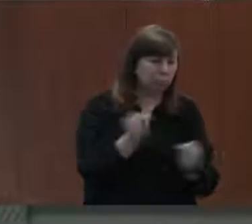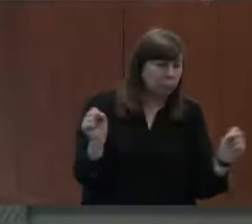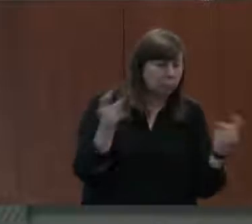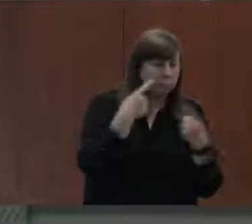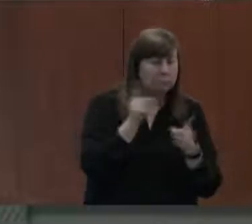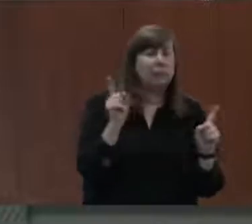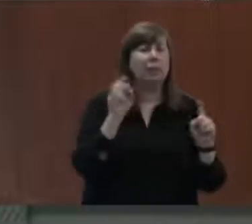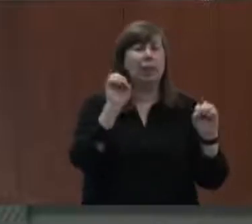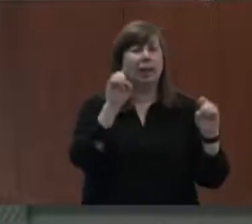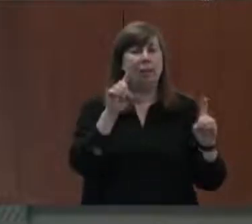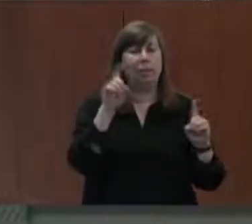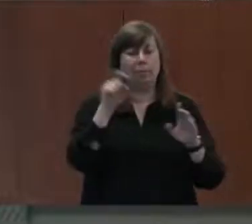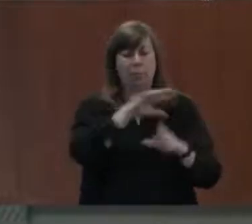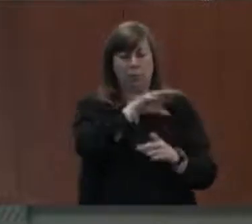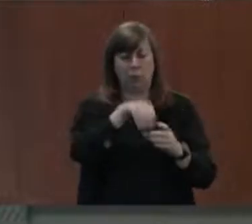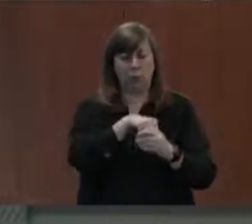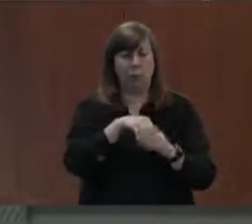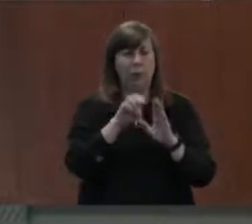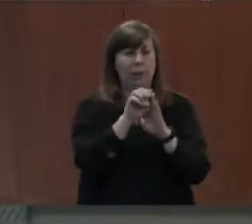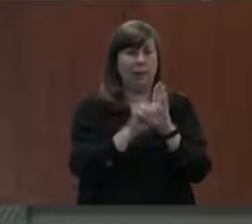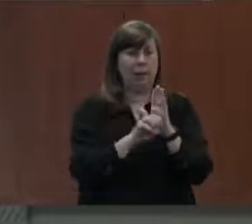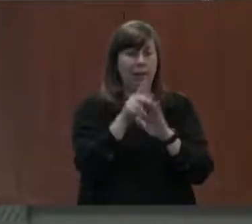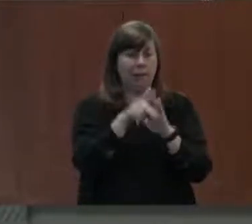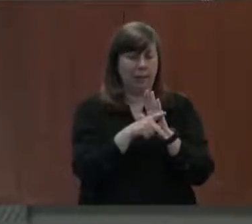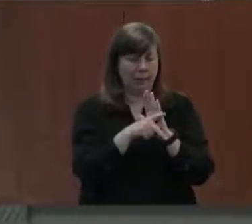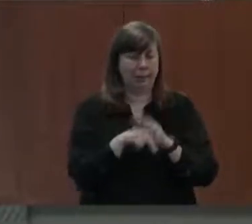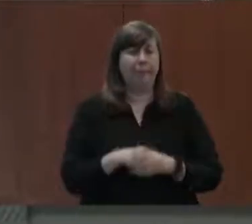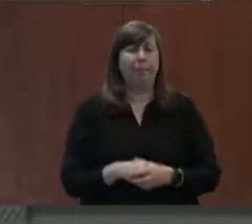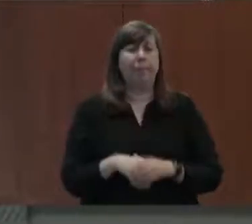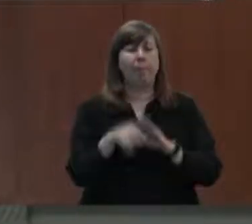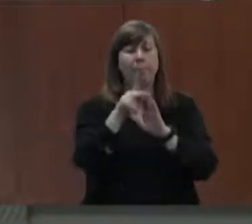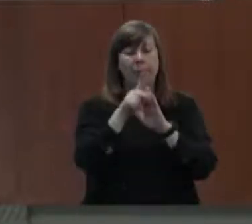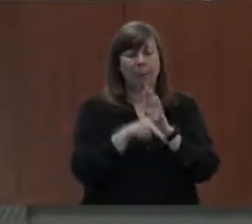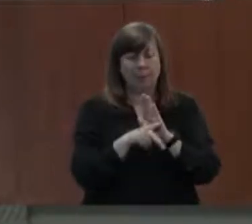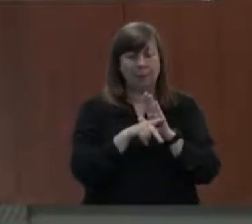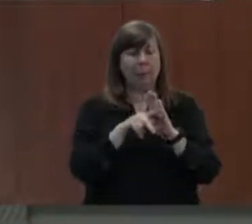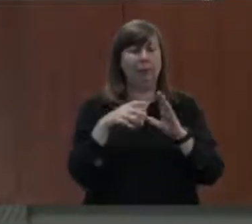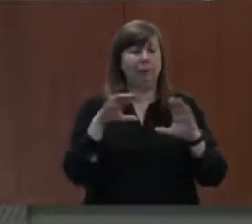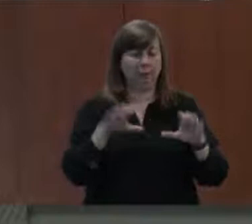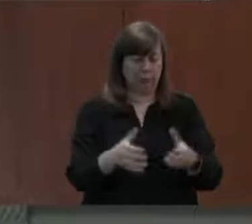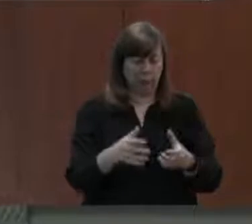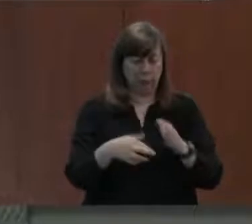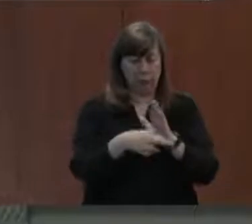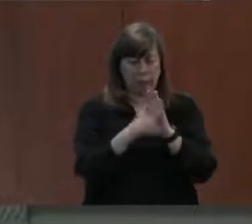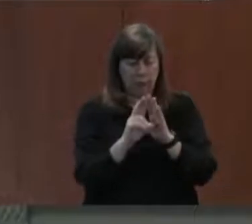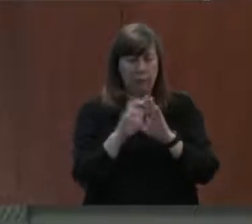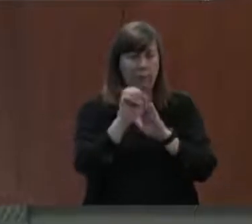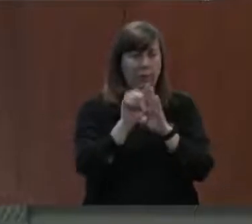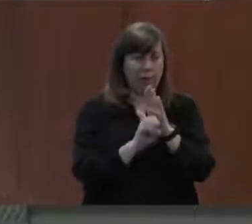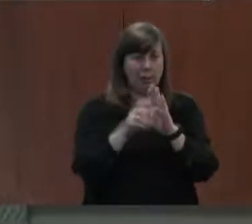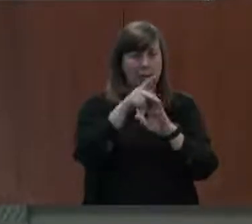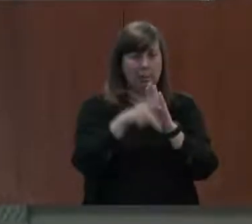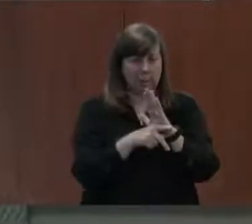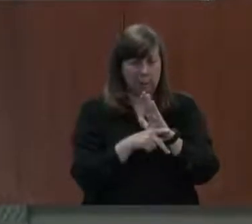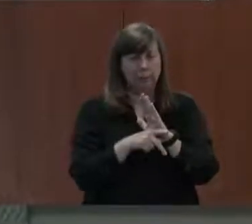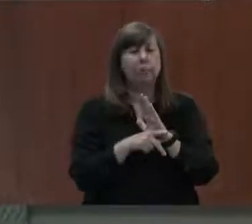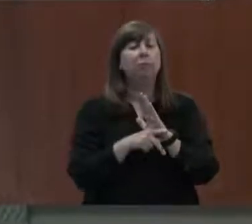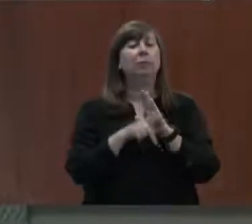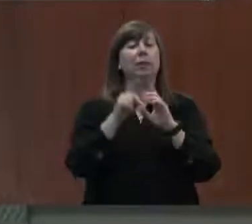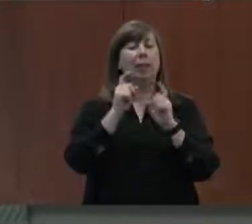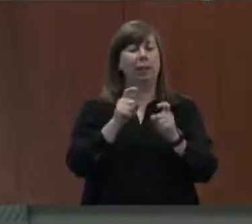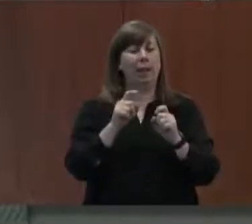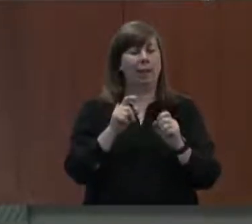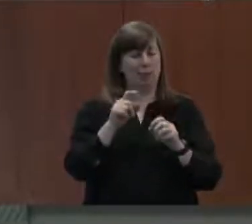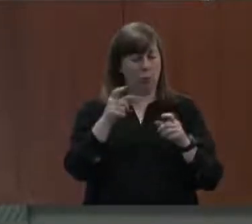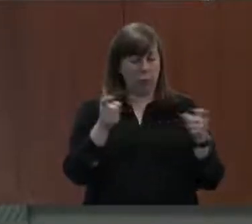boards of education must include in their ethics policies. The Policy Committee conducted a review of its ethics policy, administrative